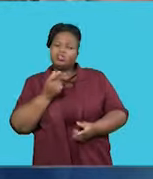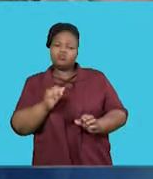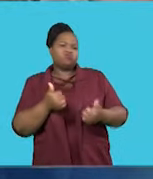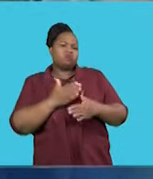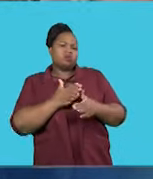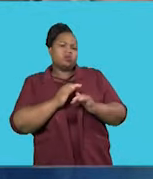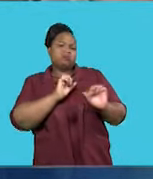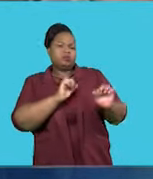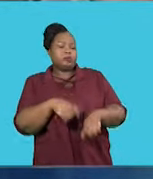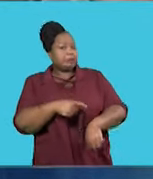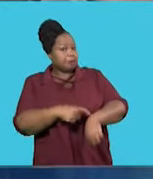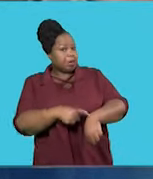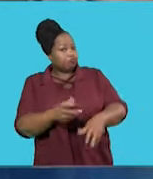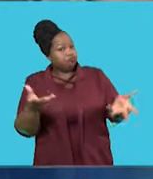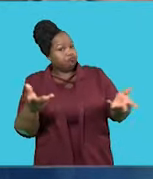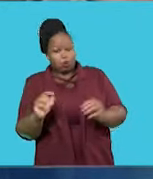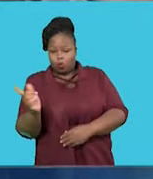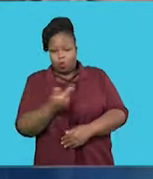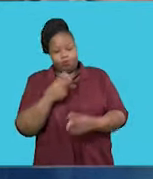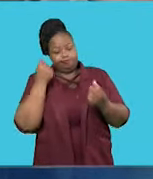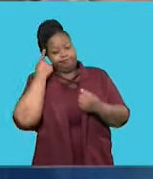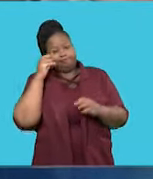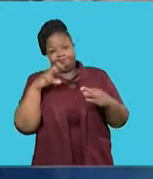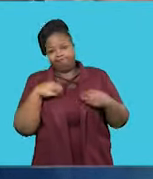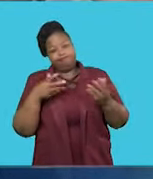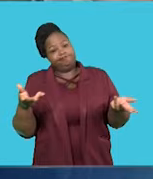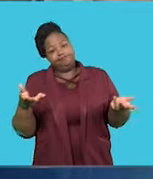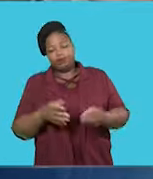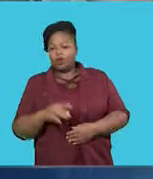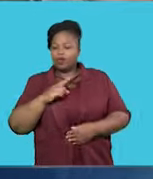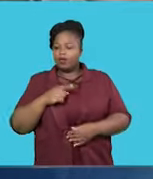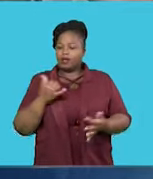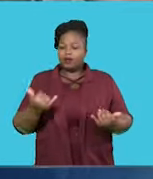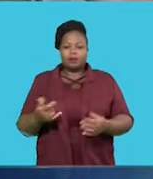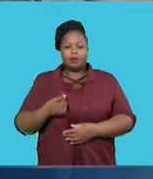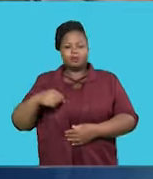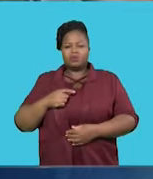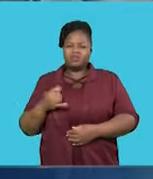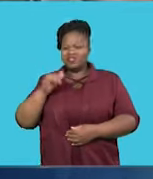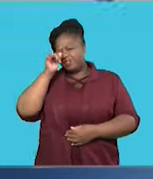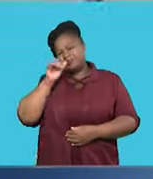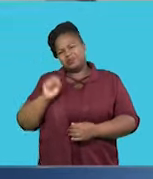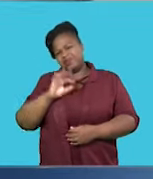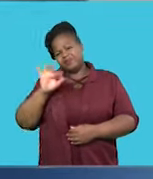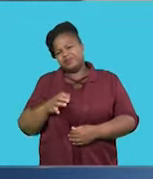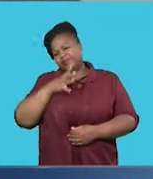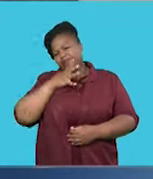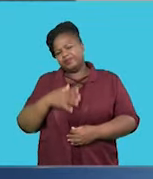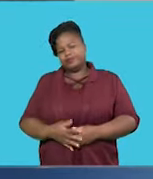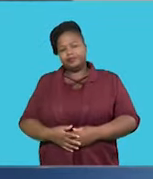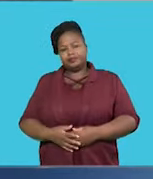wabo indaba zesikhathi ini wonke umuntu kuyomela understand mtaka babo like ukumanje sina ama crime amaningi kabi in South Africa uma wena